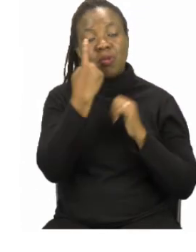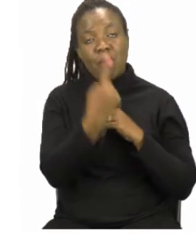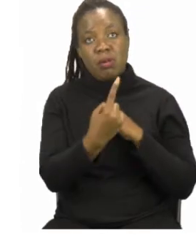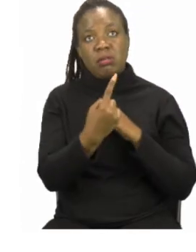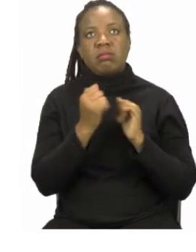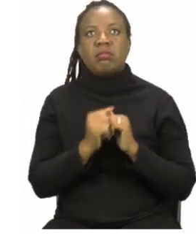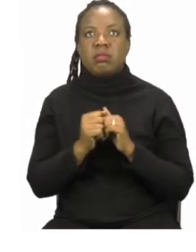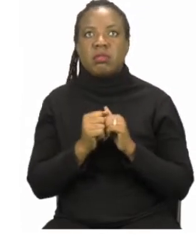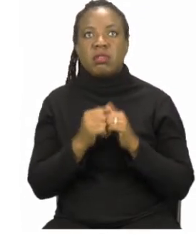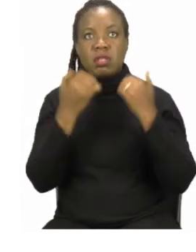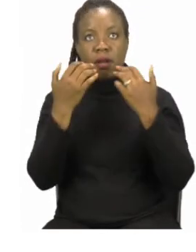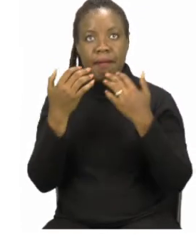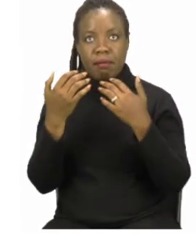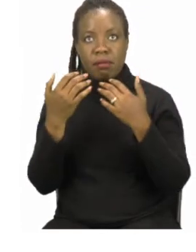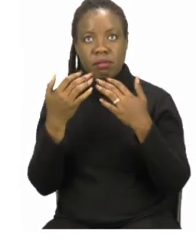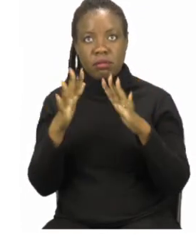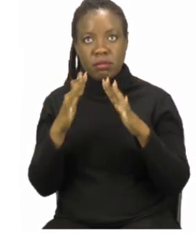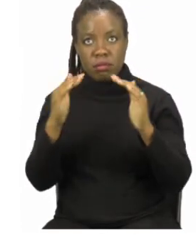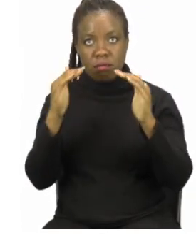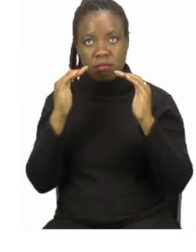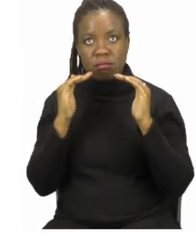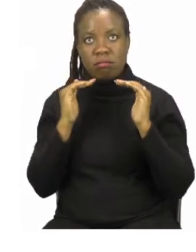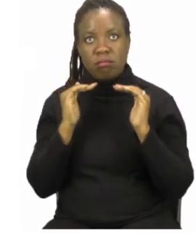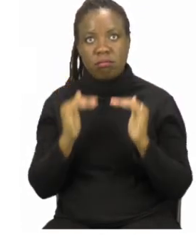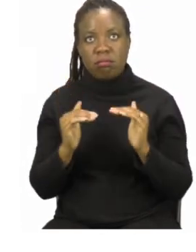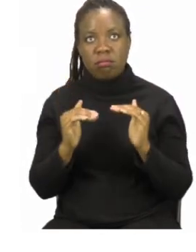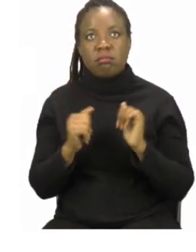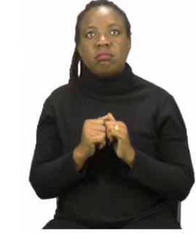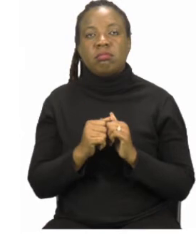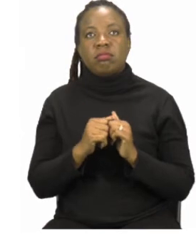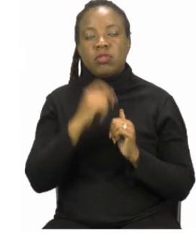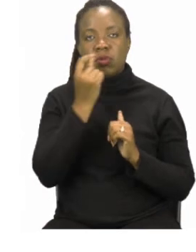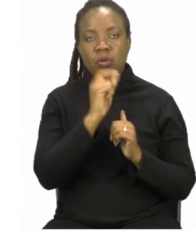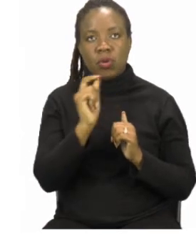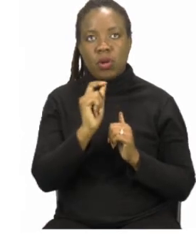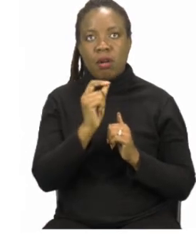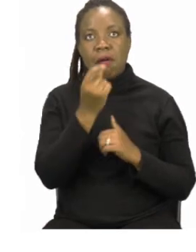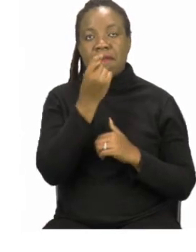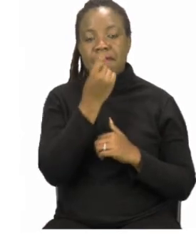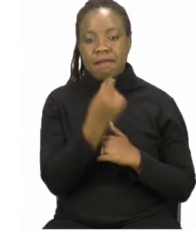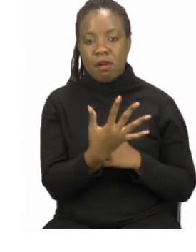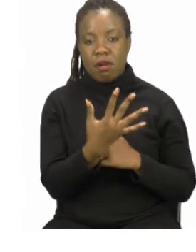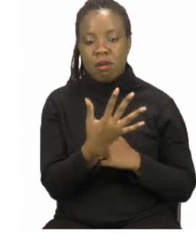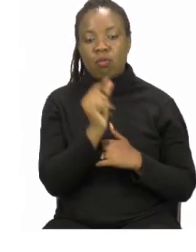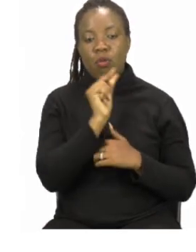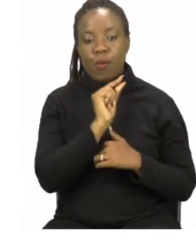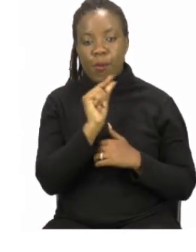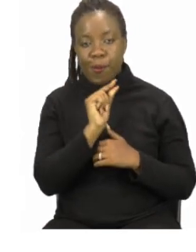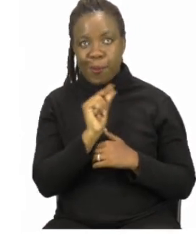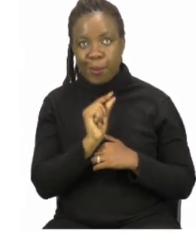your job to write down 5 words in their singular form and then add an S to change it into